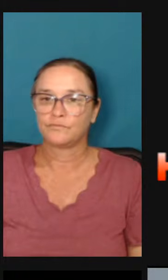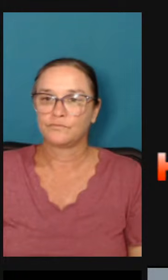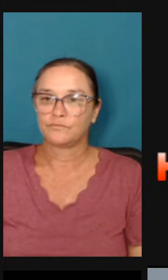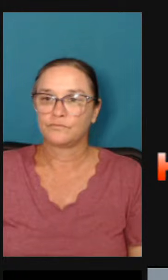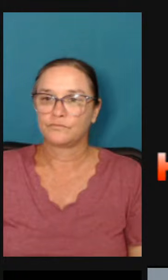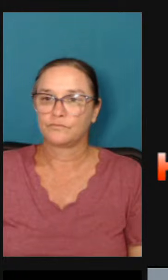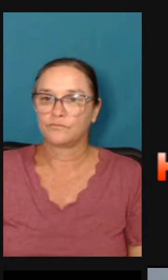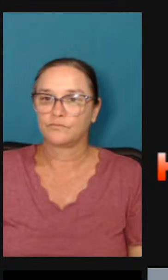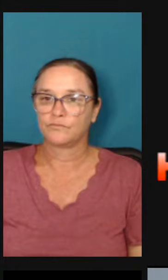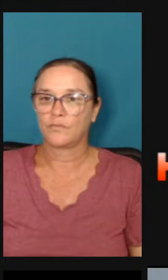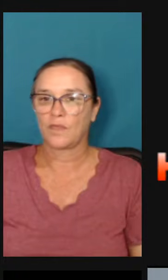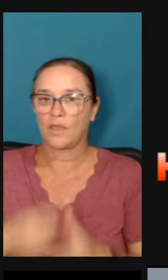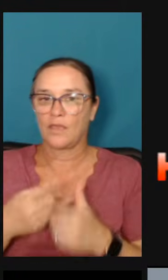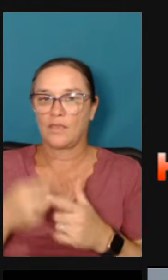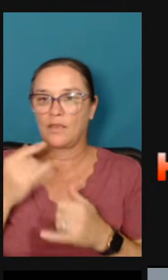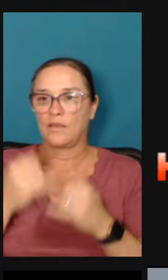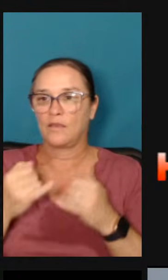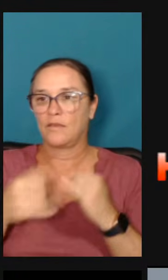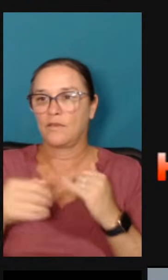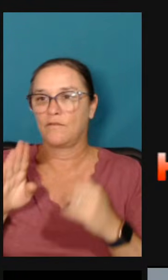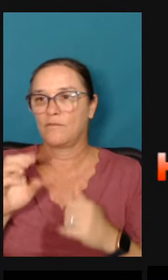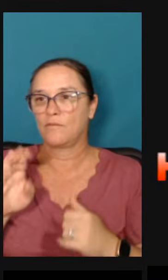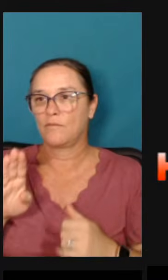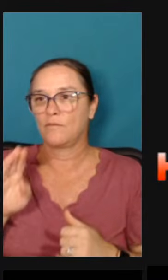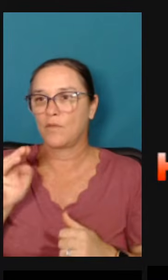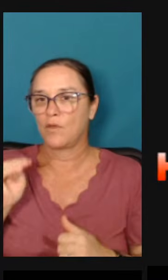And then finally from Bob Martin,